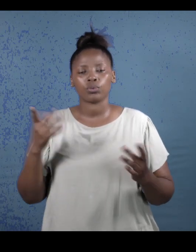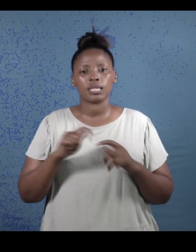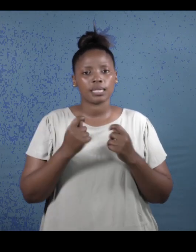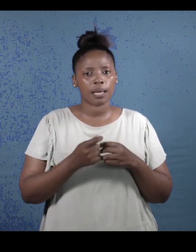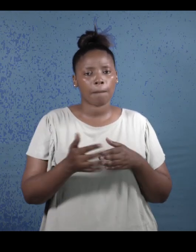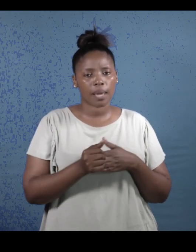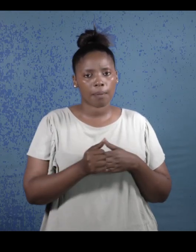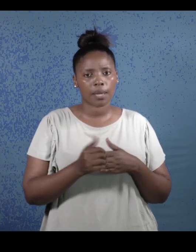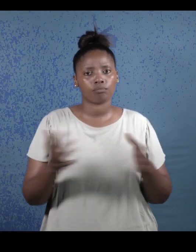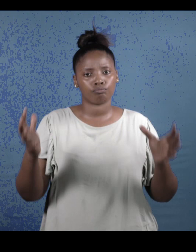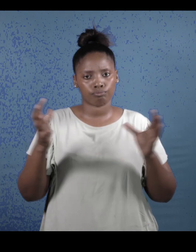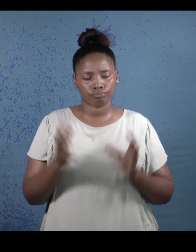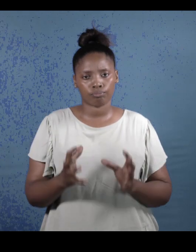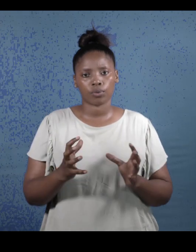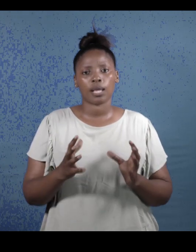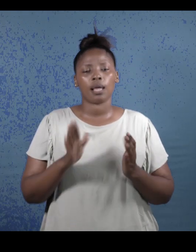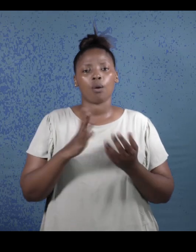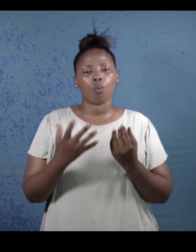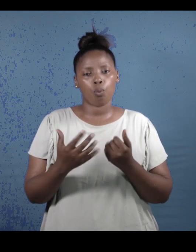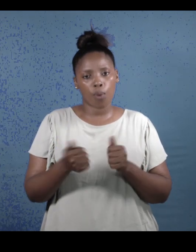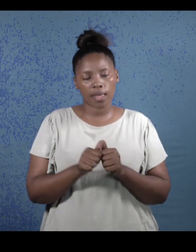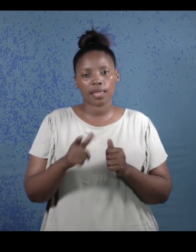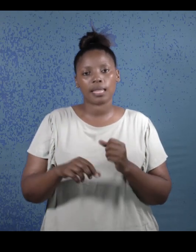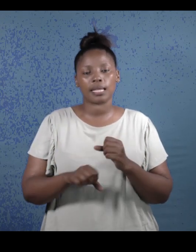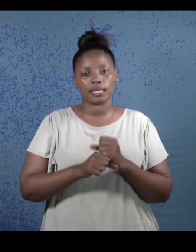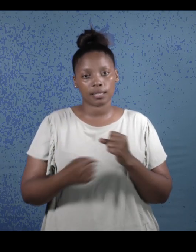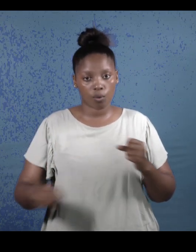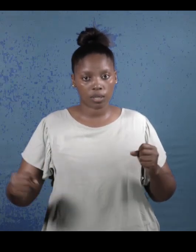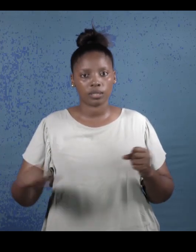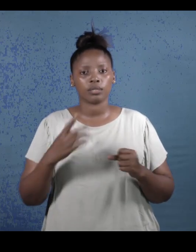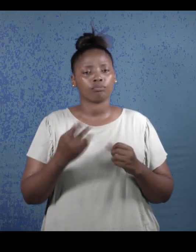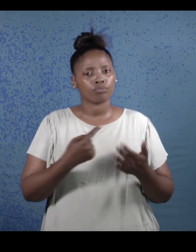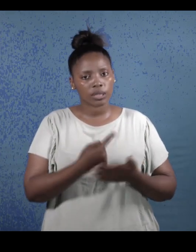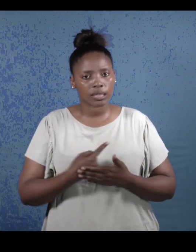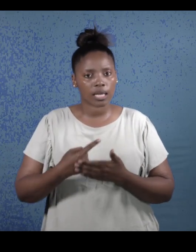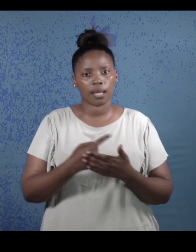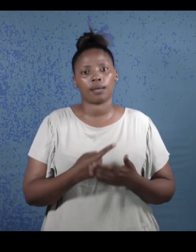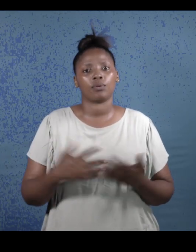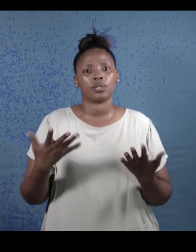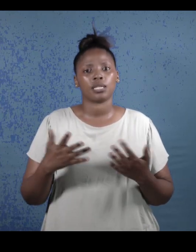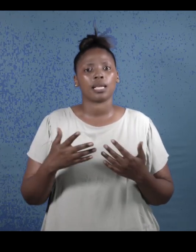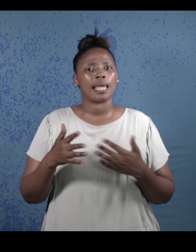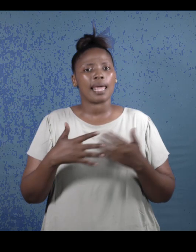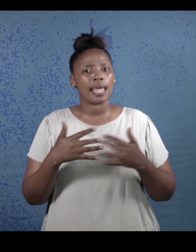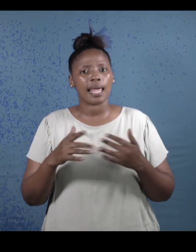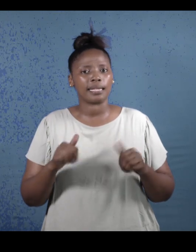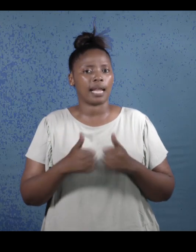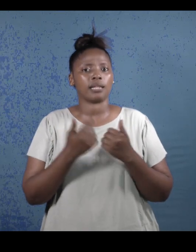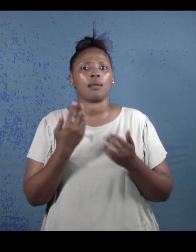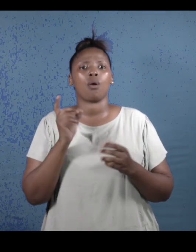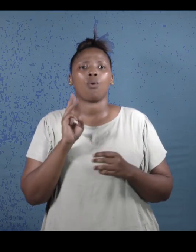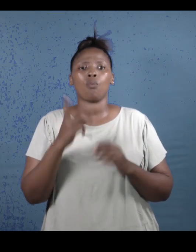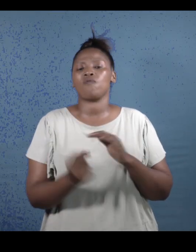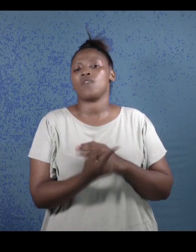should have a meeting to discuss any potential risk that they may come across or any problem that could arise.